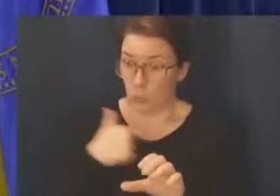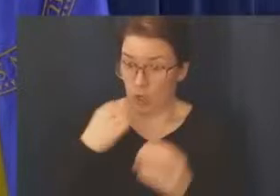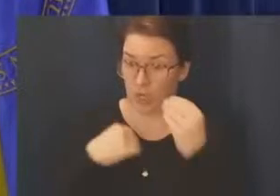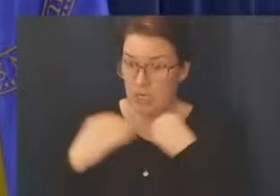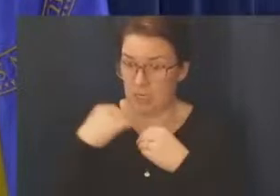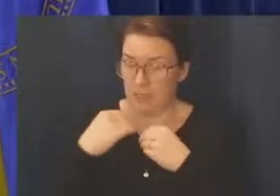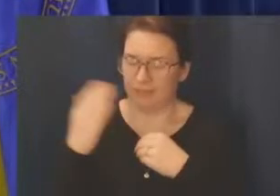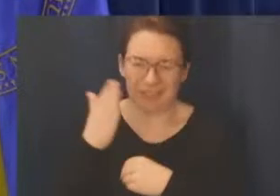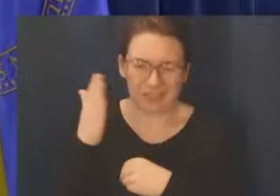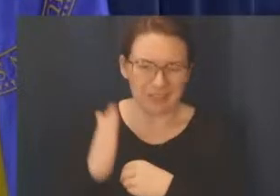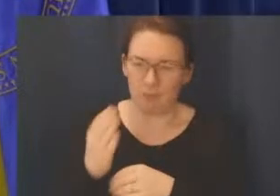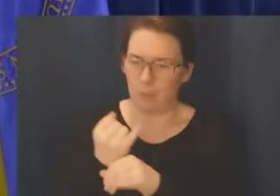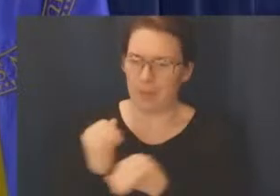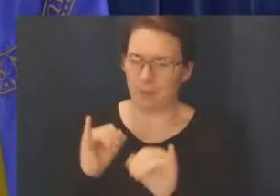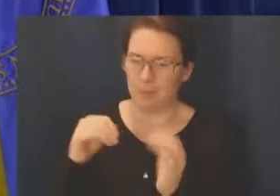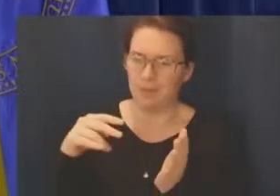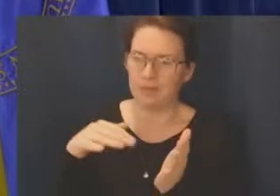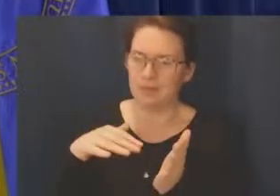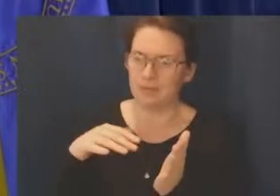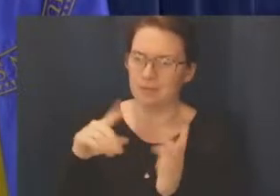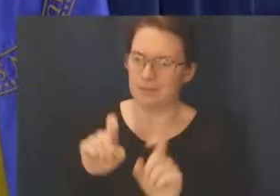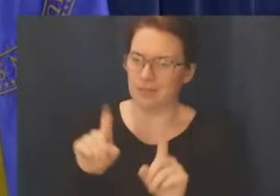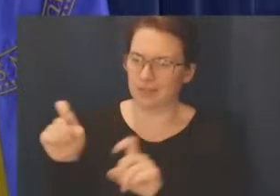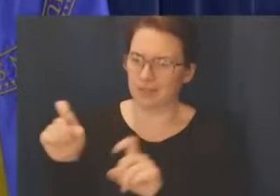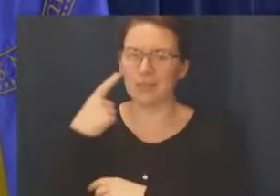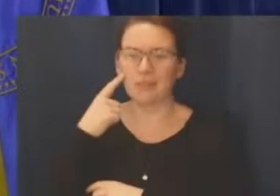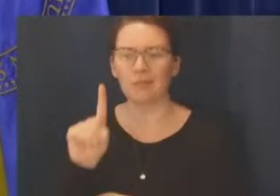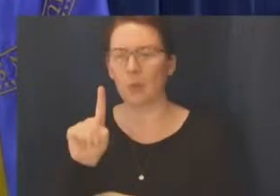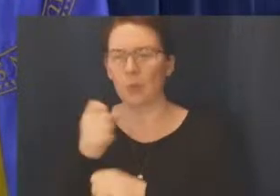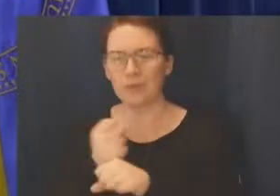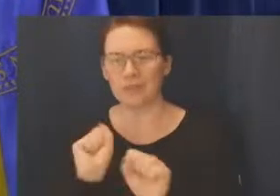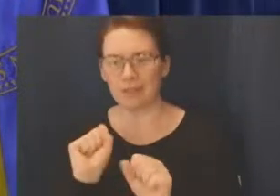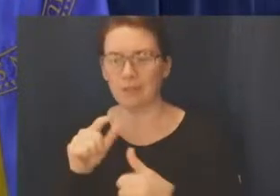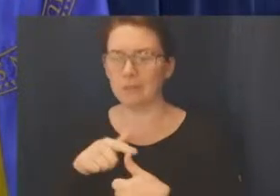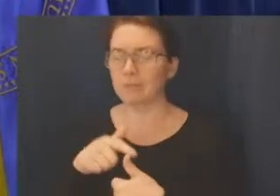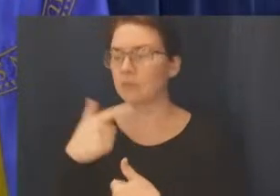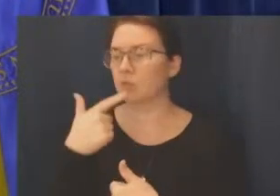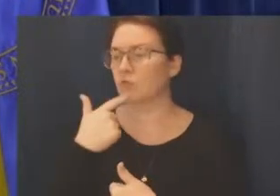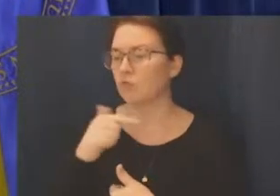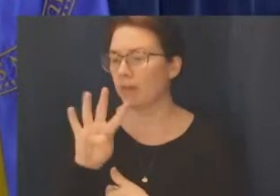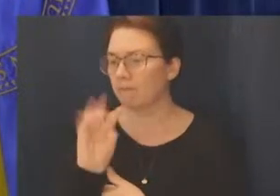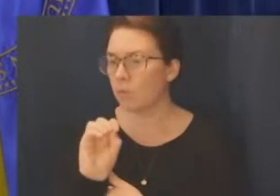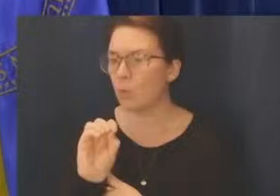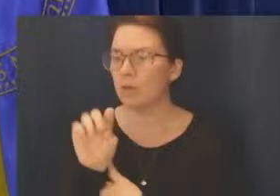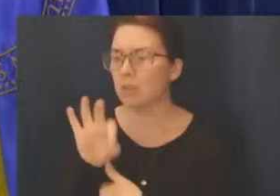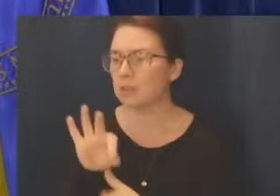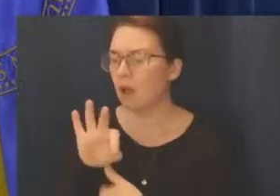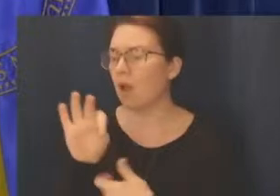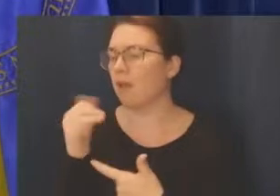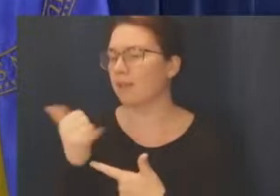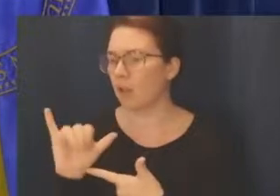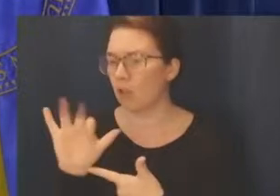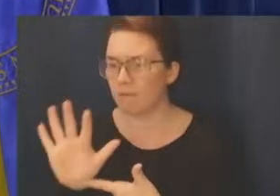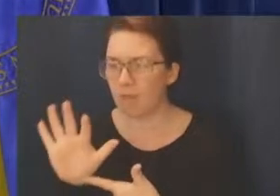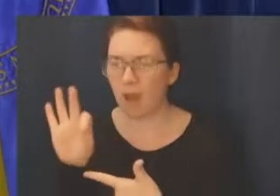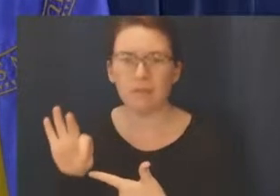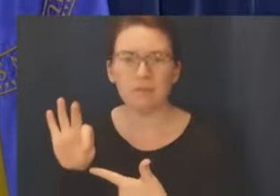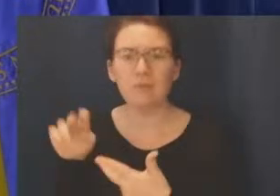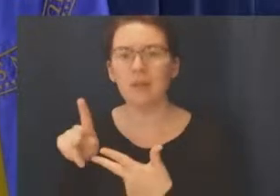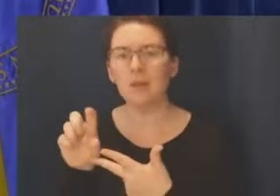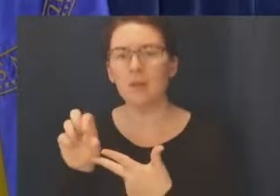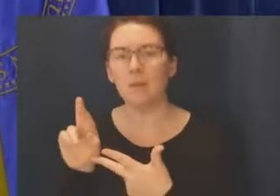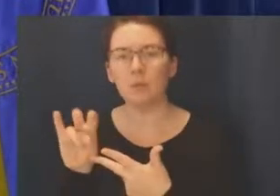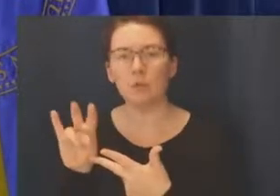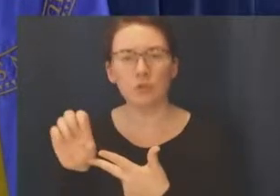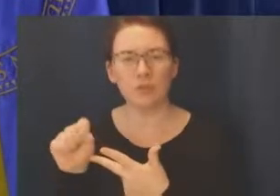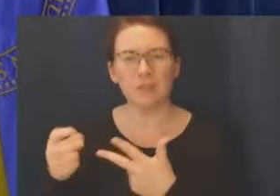safety. Artificial dyes like red 40 and yellow 5, emulsifiers, preservatives, and so-called natural